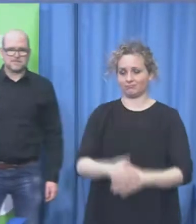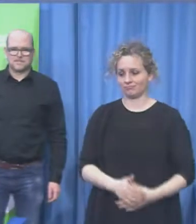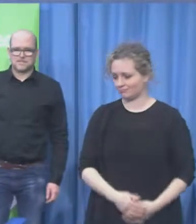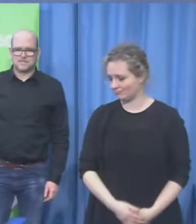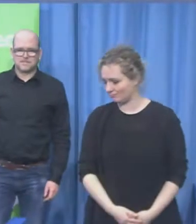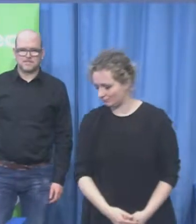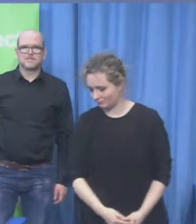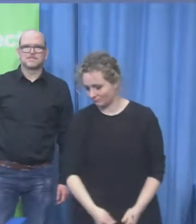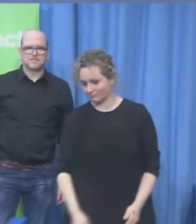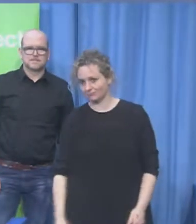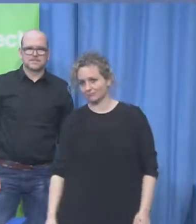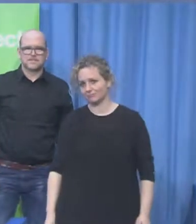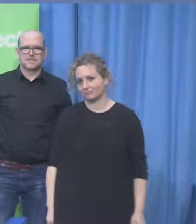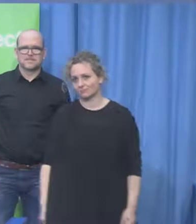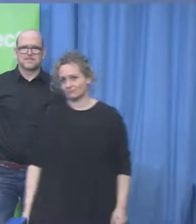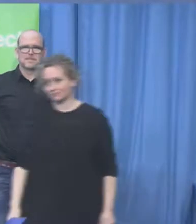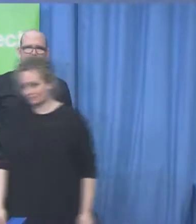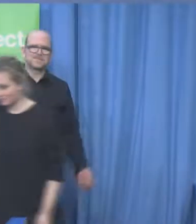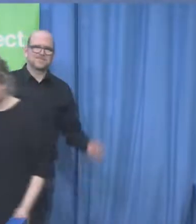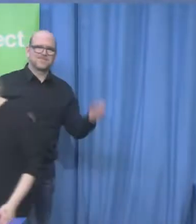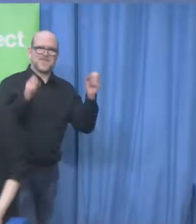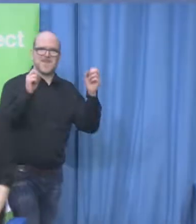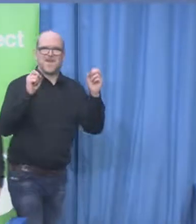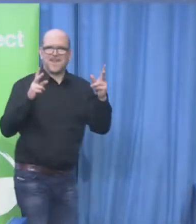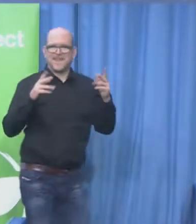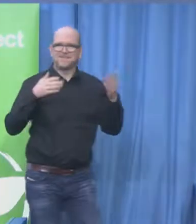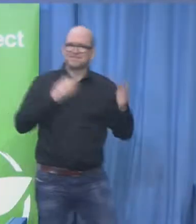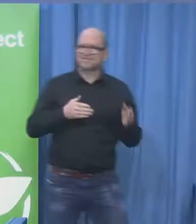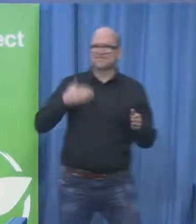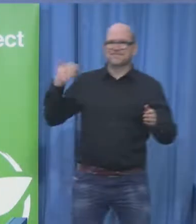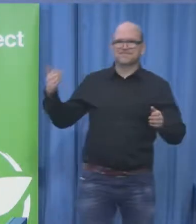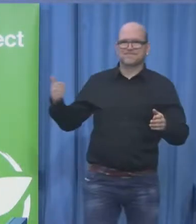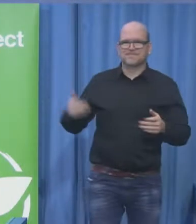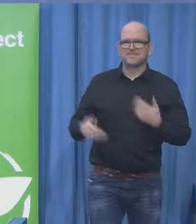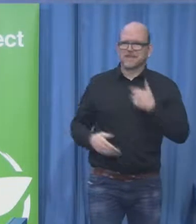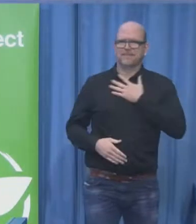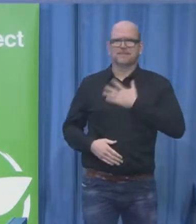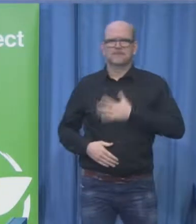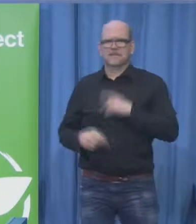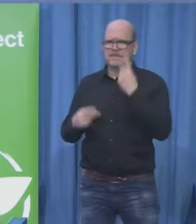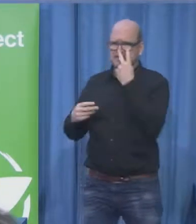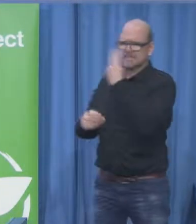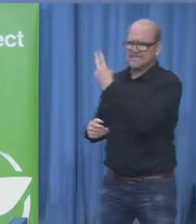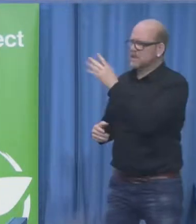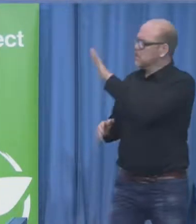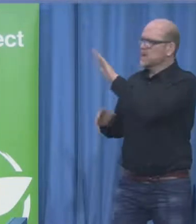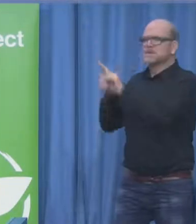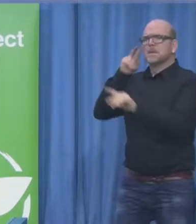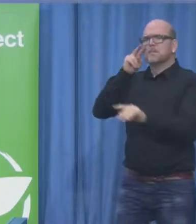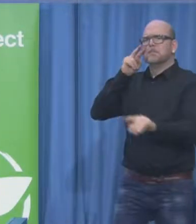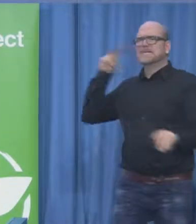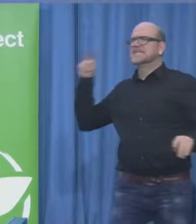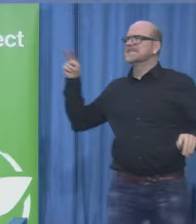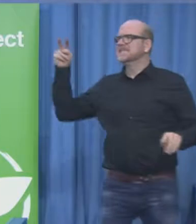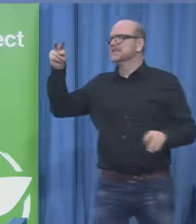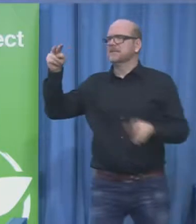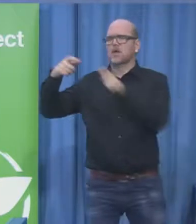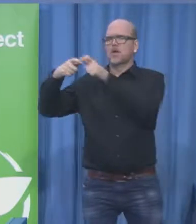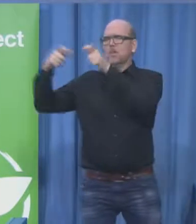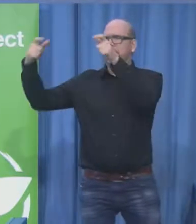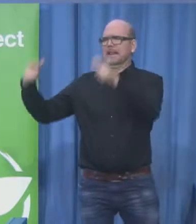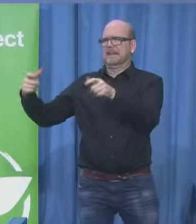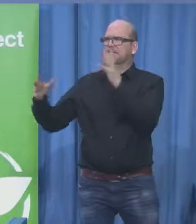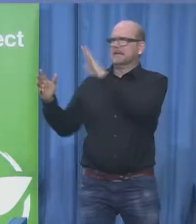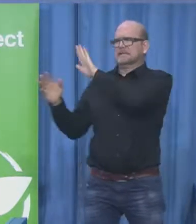of a company that has taken part in the Zero Project Conference, we've invited Kathryn Townsend to share her views. She's currently the head of customer and